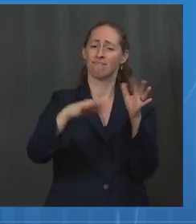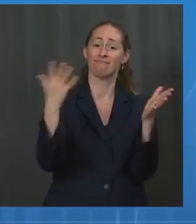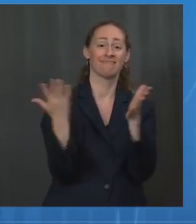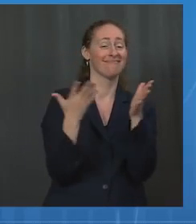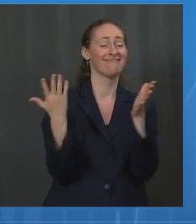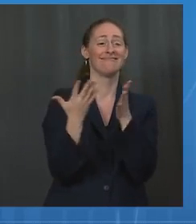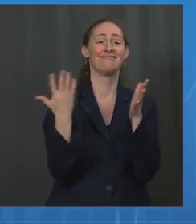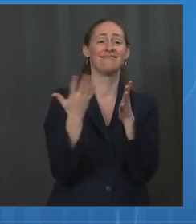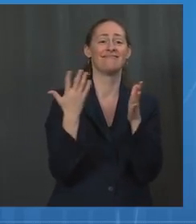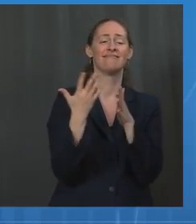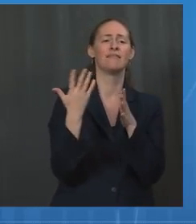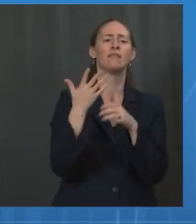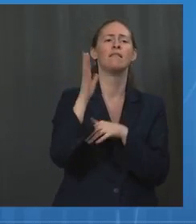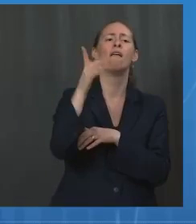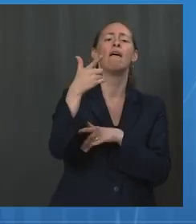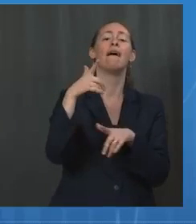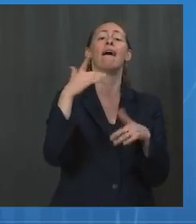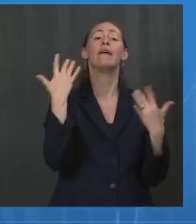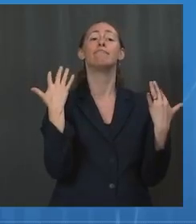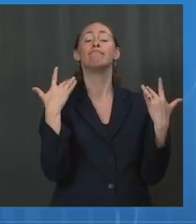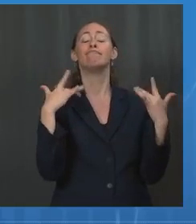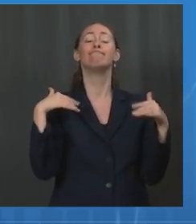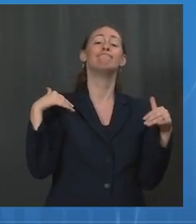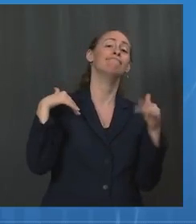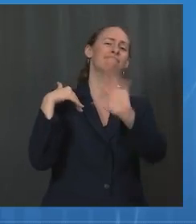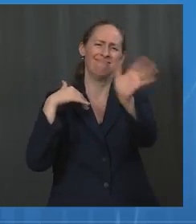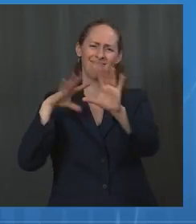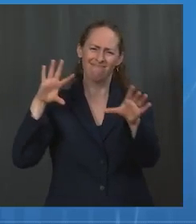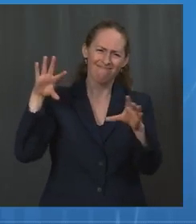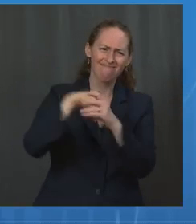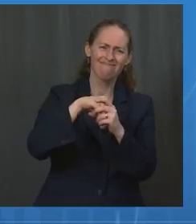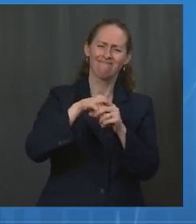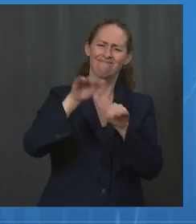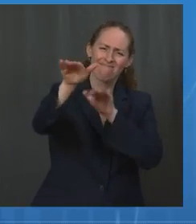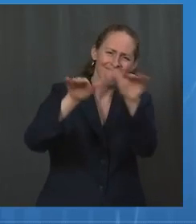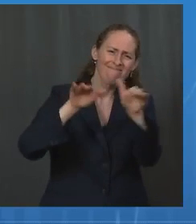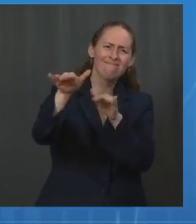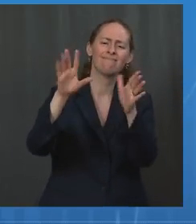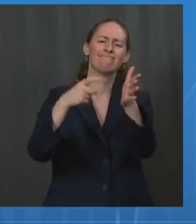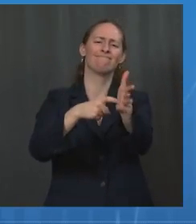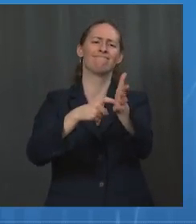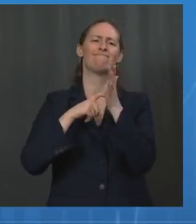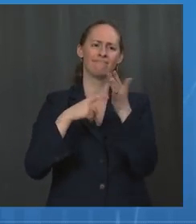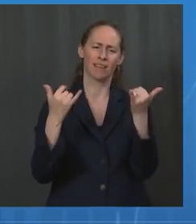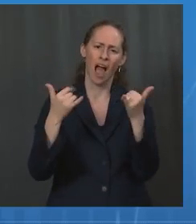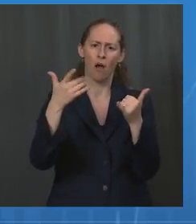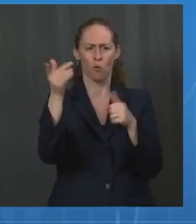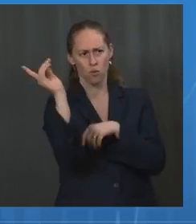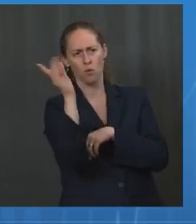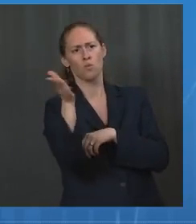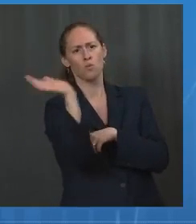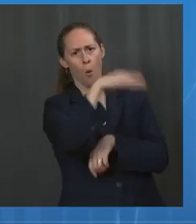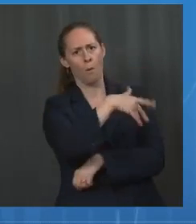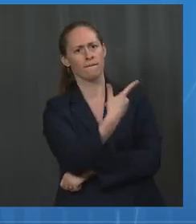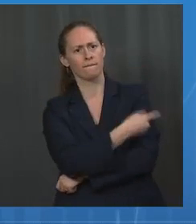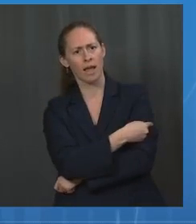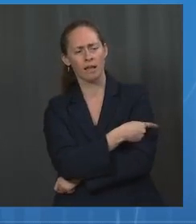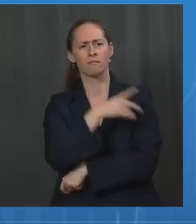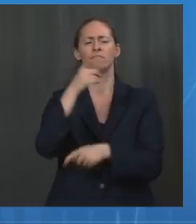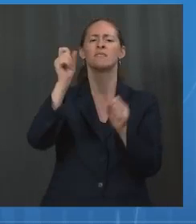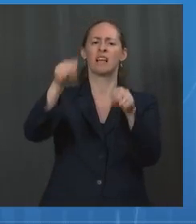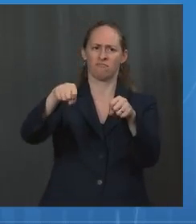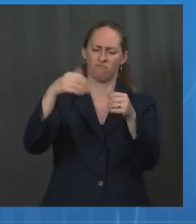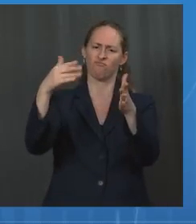the sidelines, step up and do your part. Individuals get vaccinated. Employers adopt